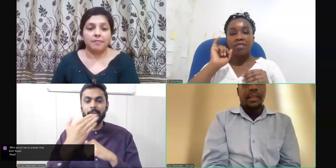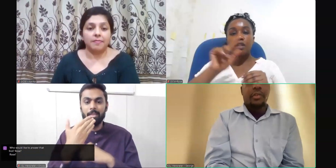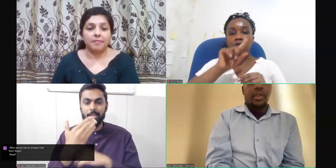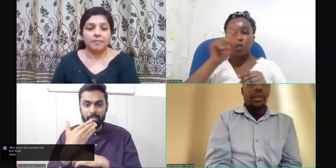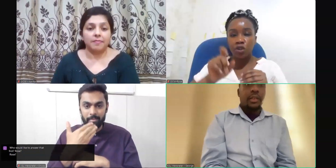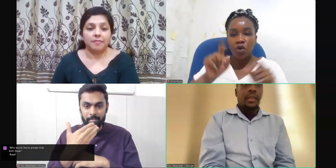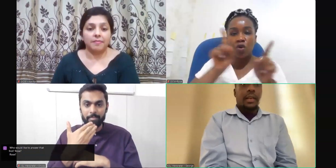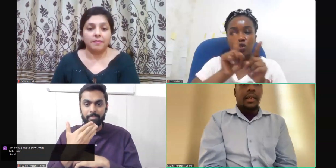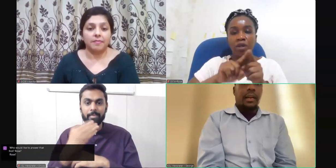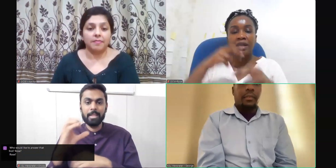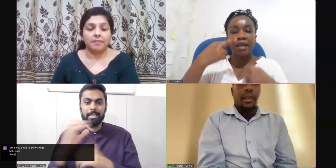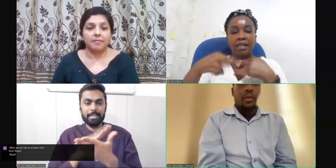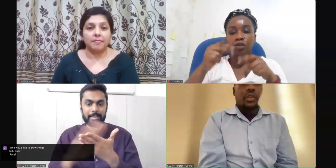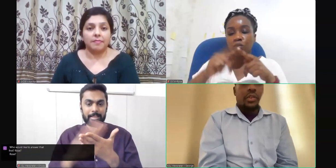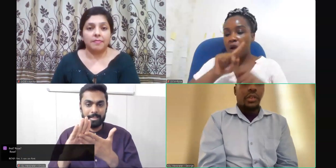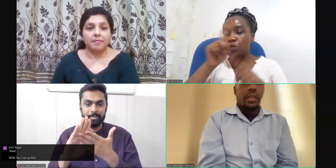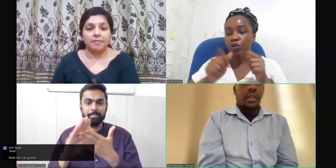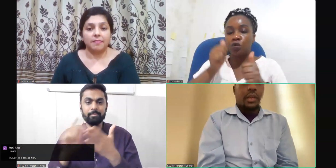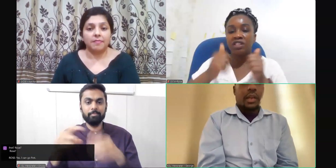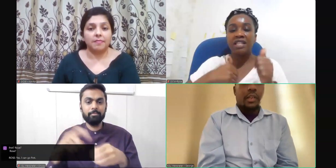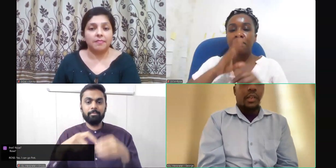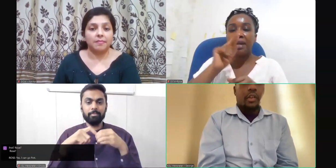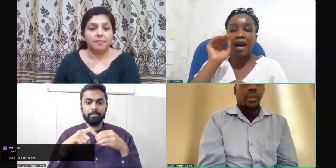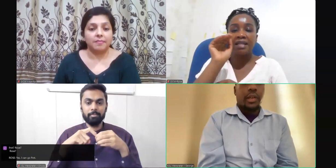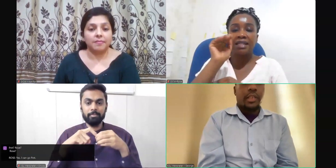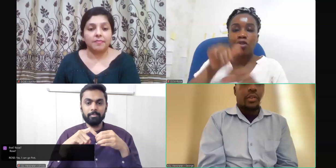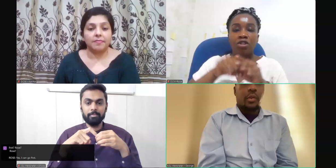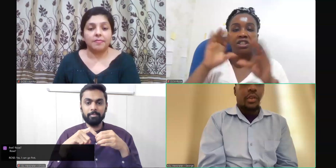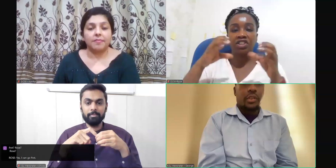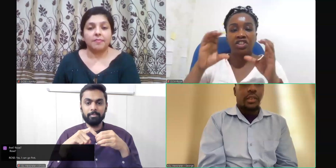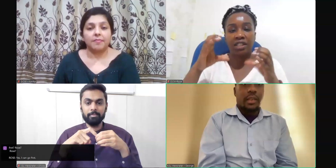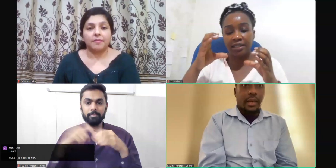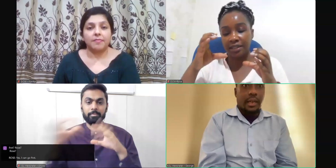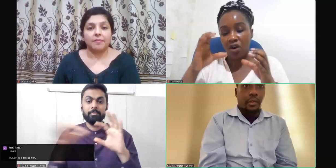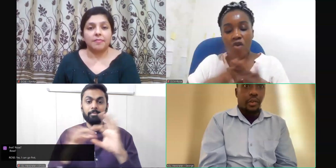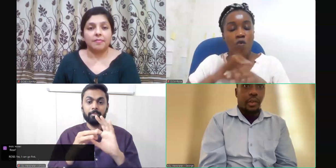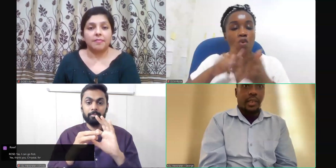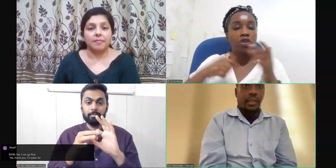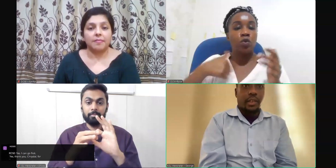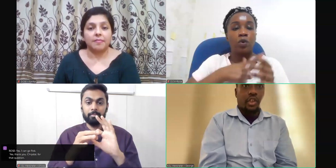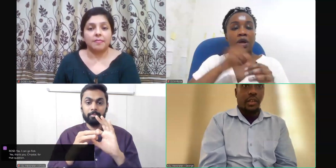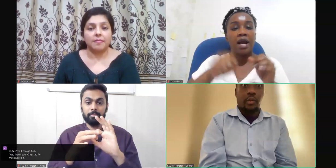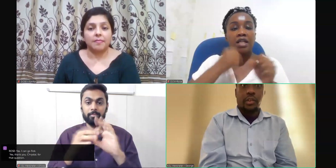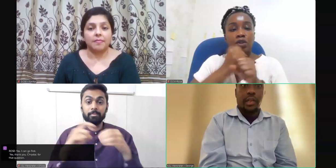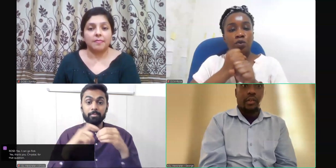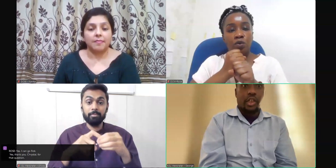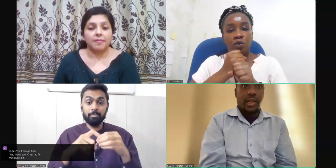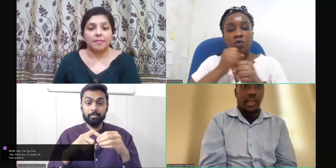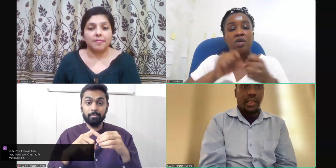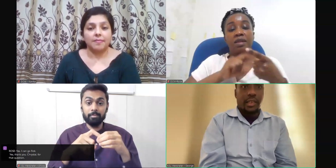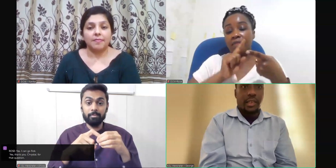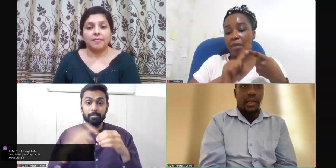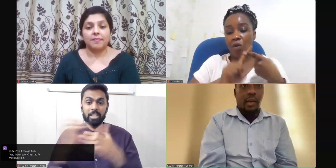Yeah, thank you, Crystal, for that question. It also relates to the questions that we asked on the chat, the questions that are on the